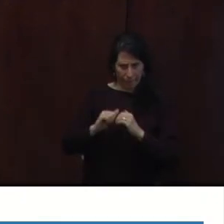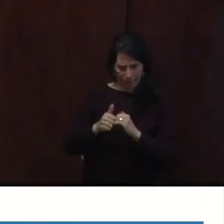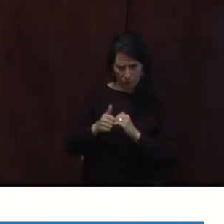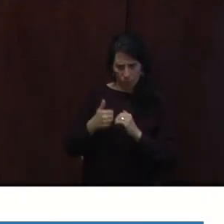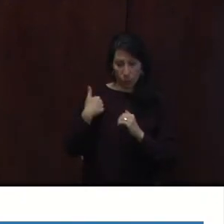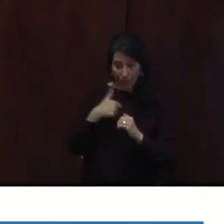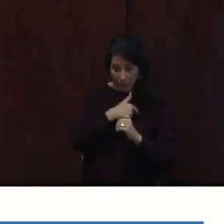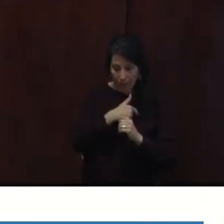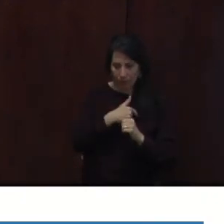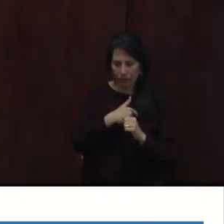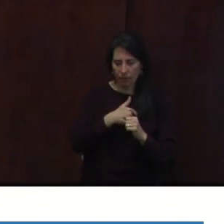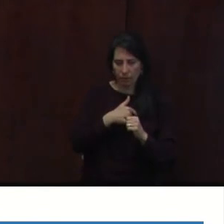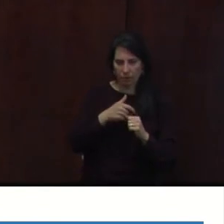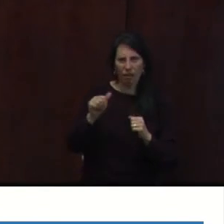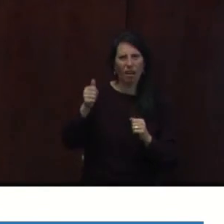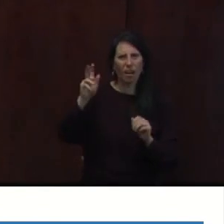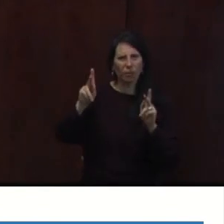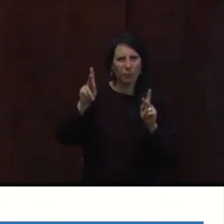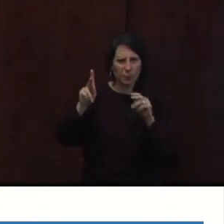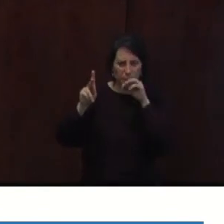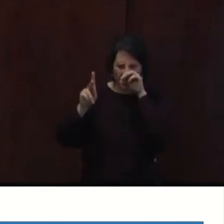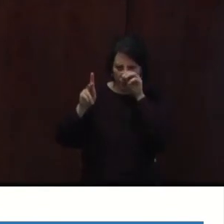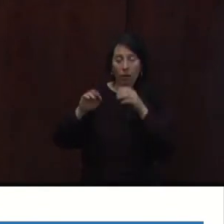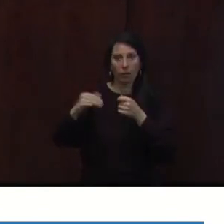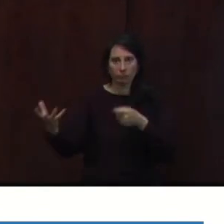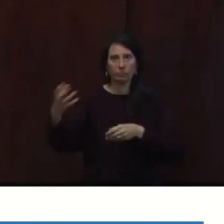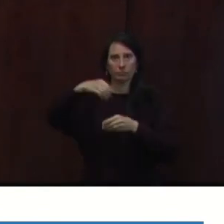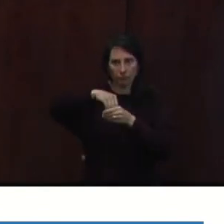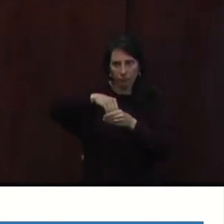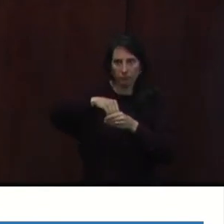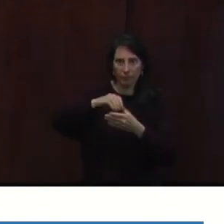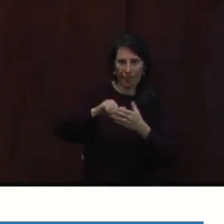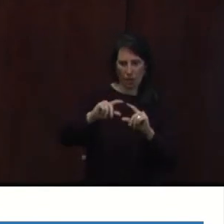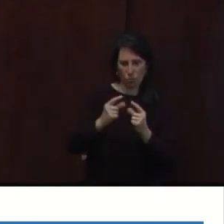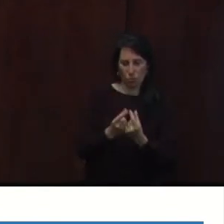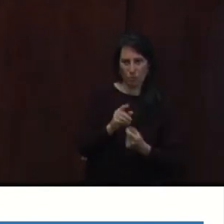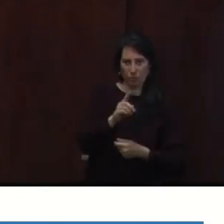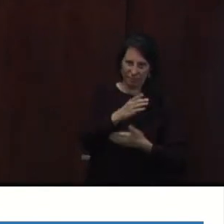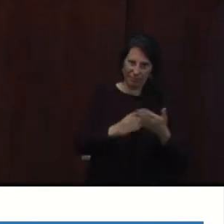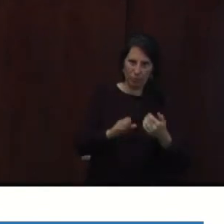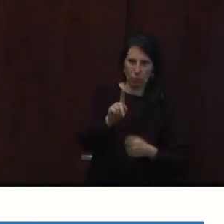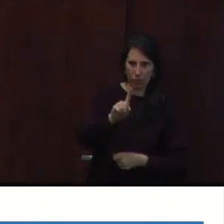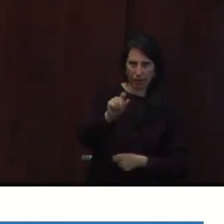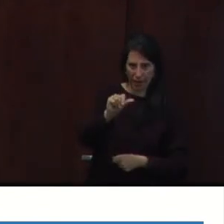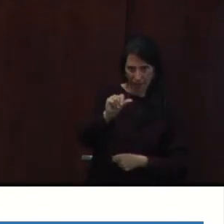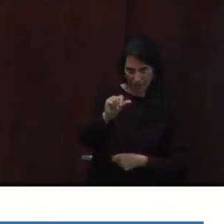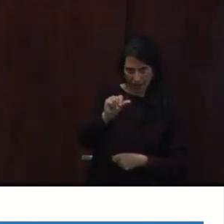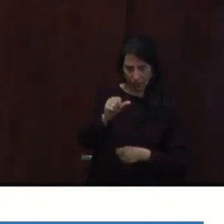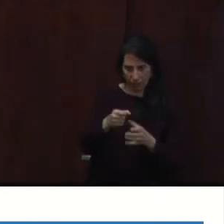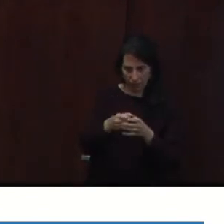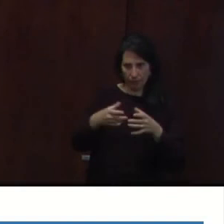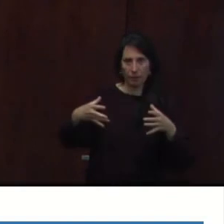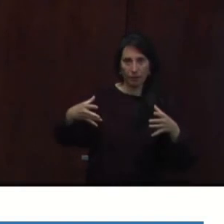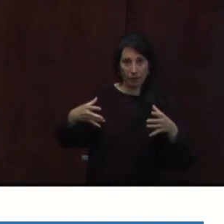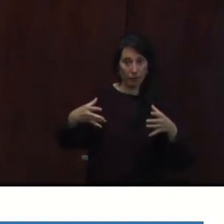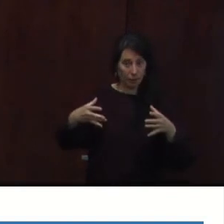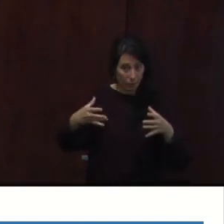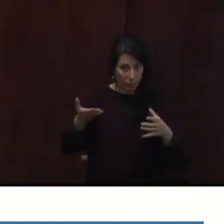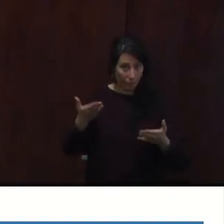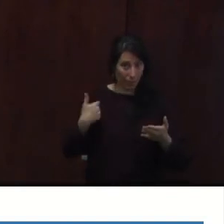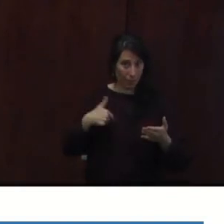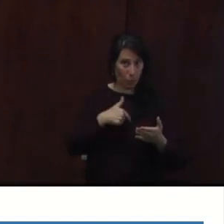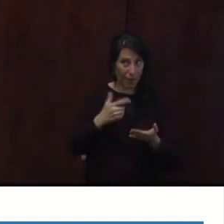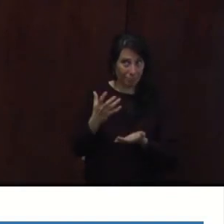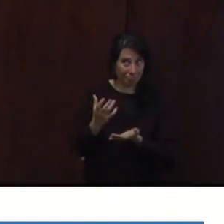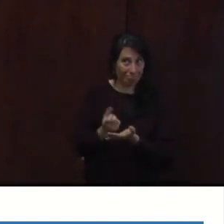specifically them and the others who have been recalibrated into 1A? And is that a place where we could potentially utilize that partnership with